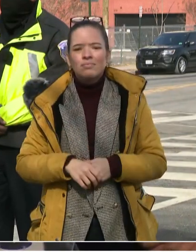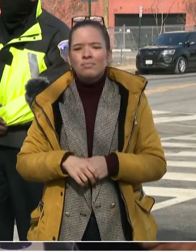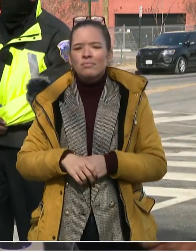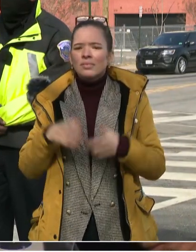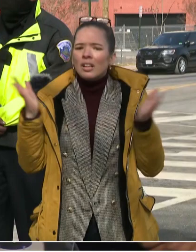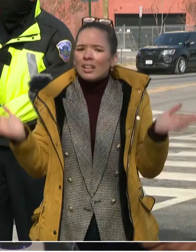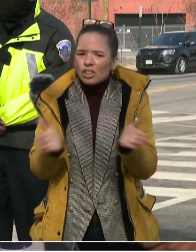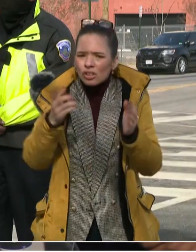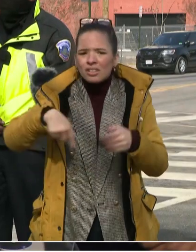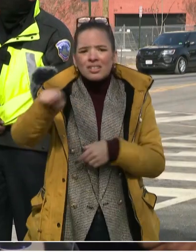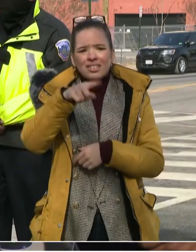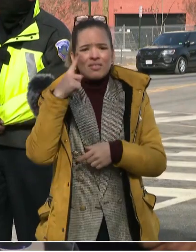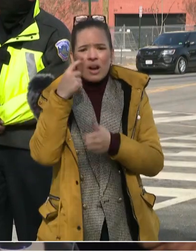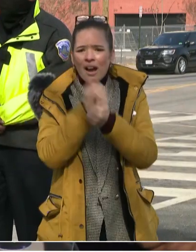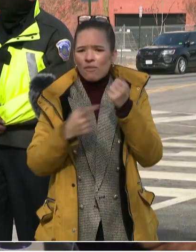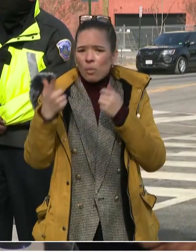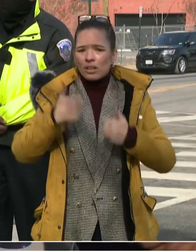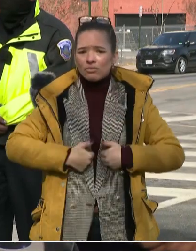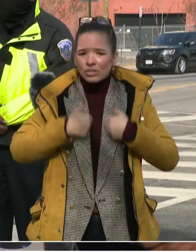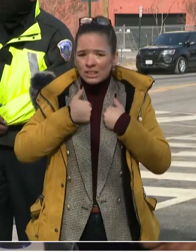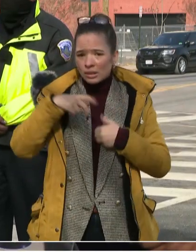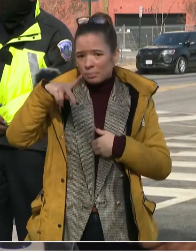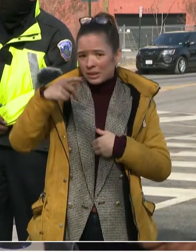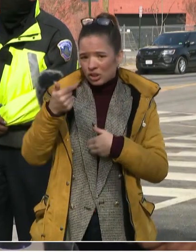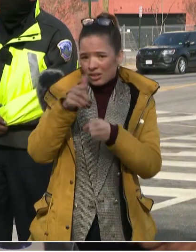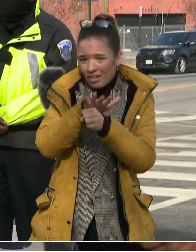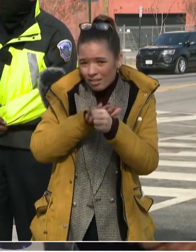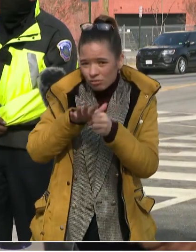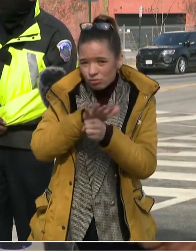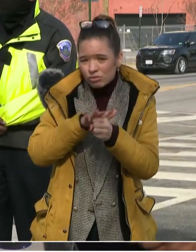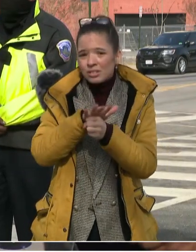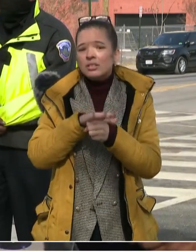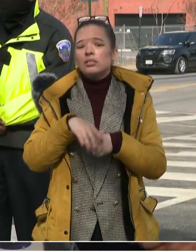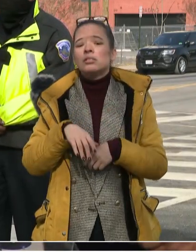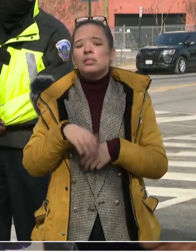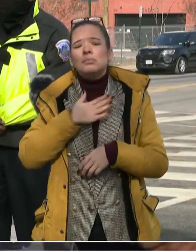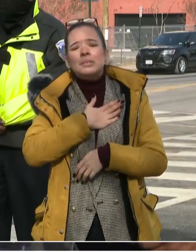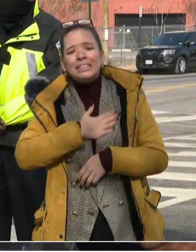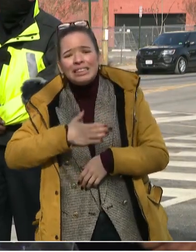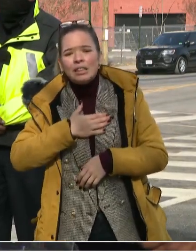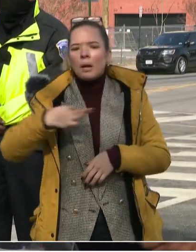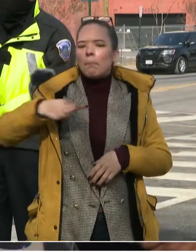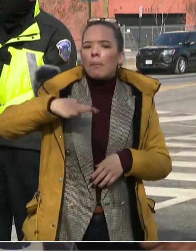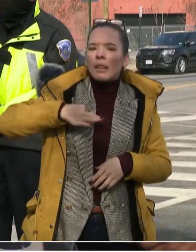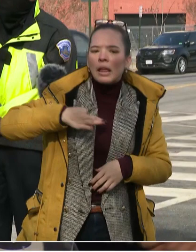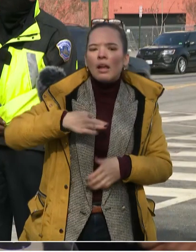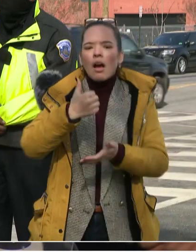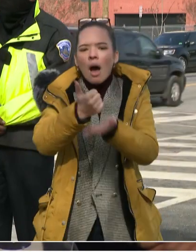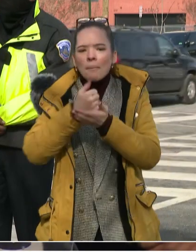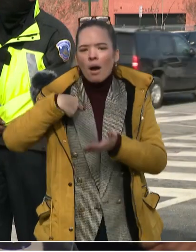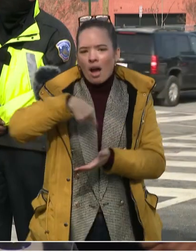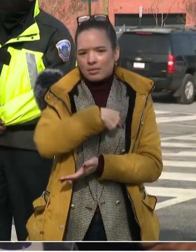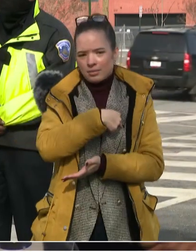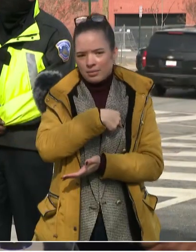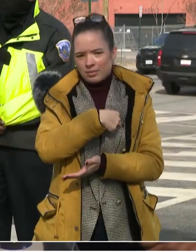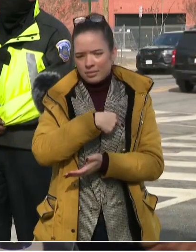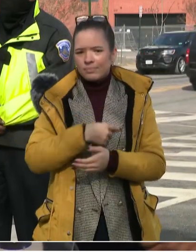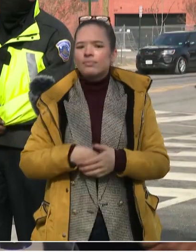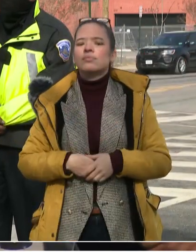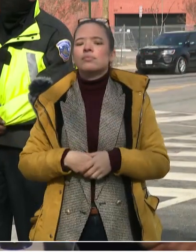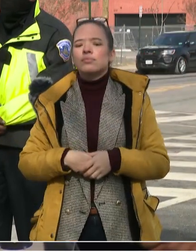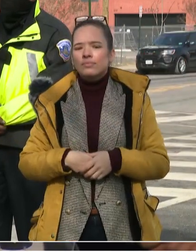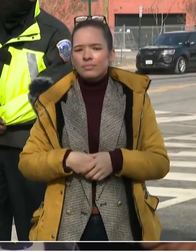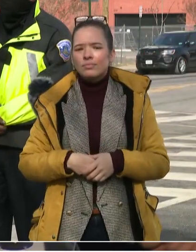our residents in Prince George's County to step up and apply. Come out and help us. We're also in the process of reviewing